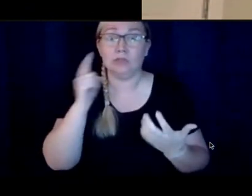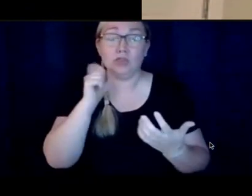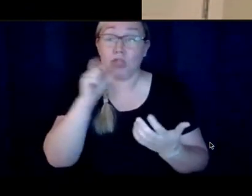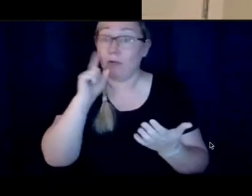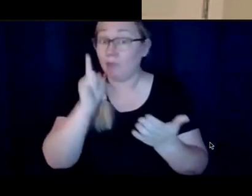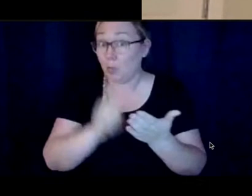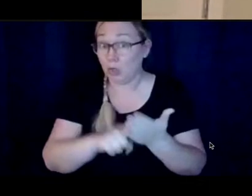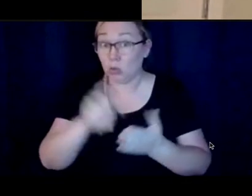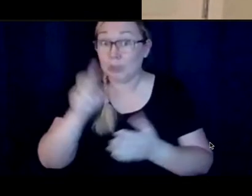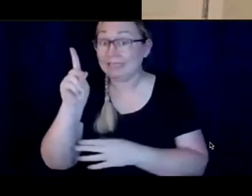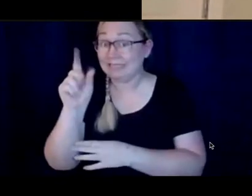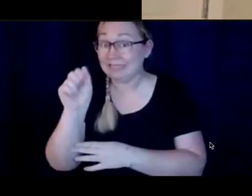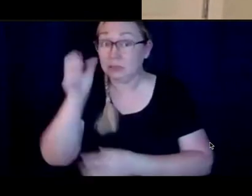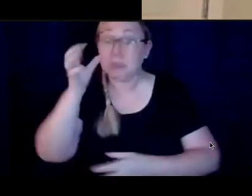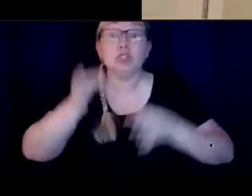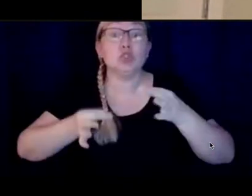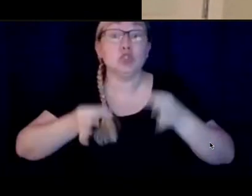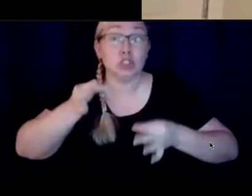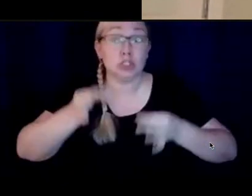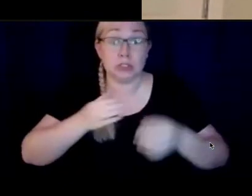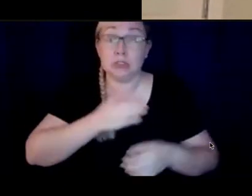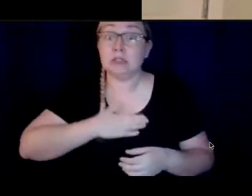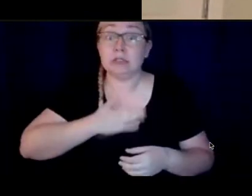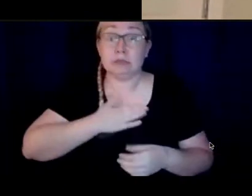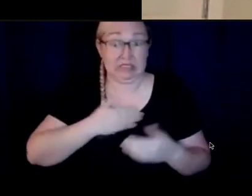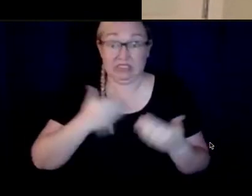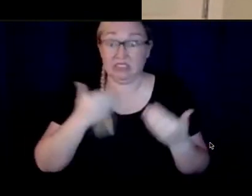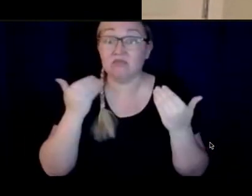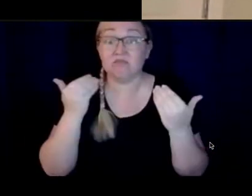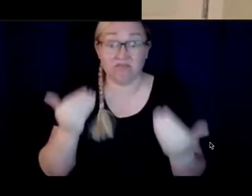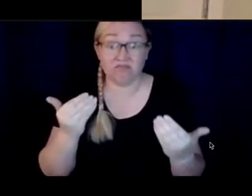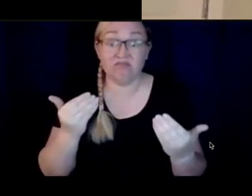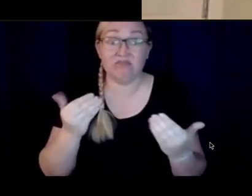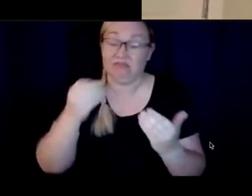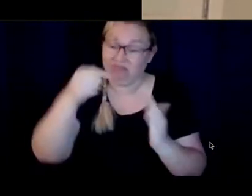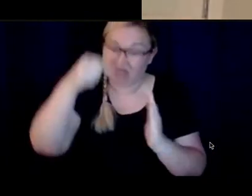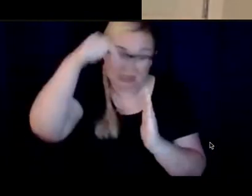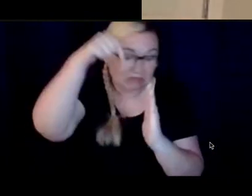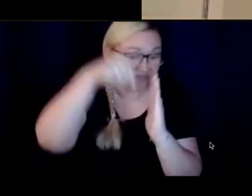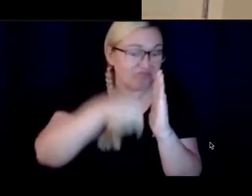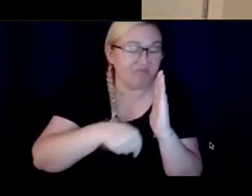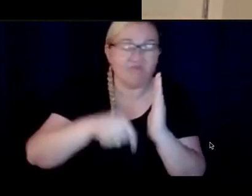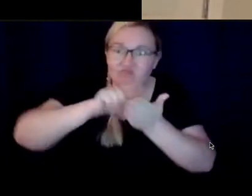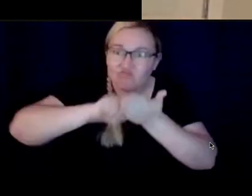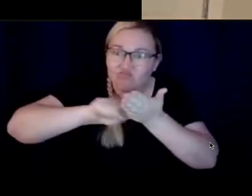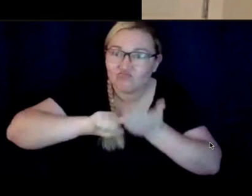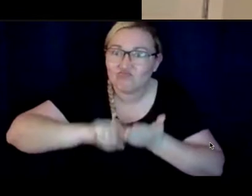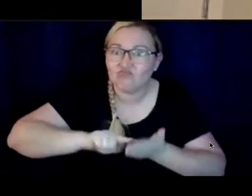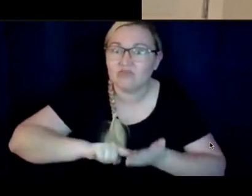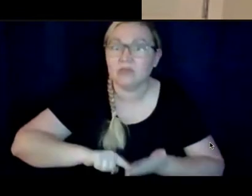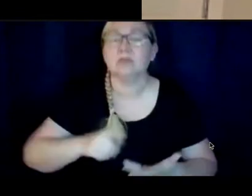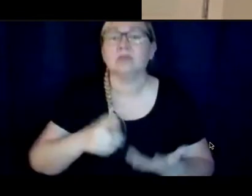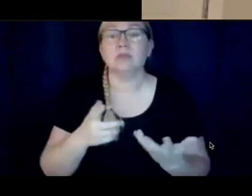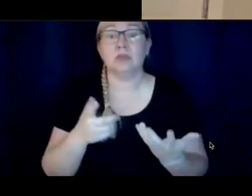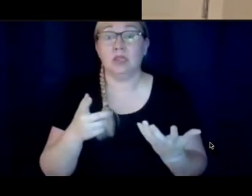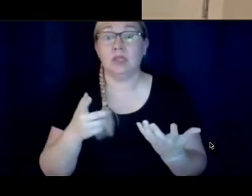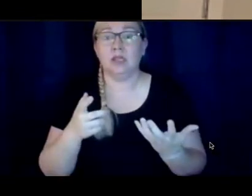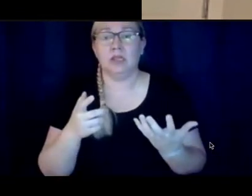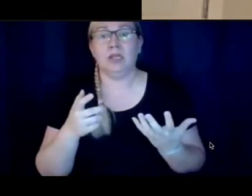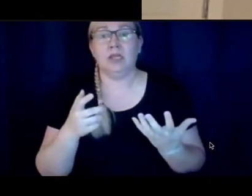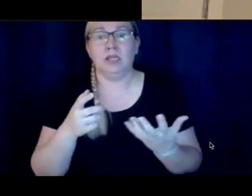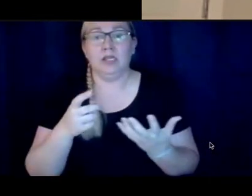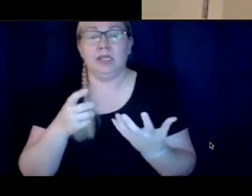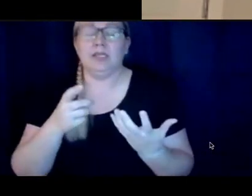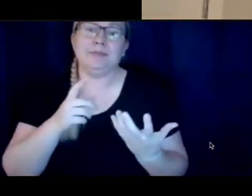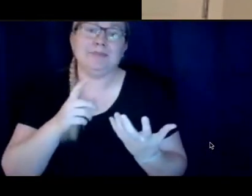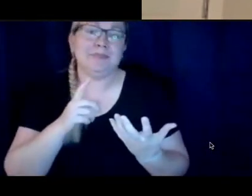disability justice, you really do a kind of a deep dive. If you don't want any extra reward that's